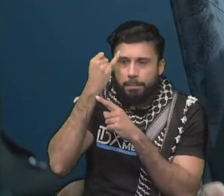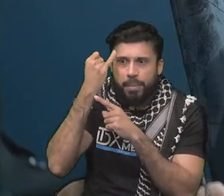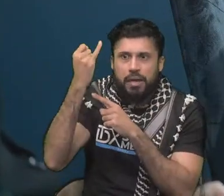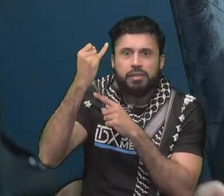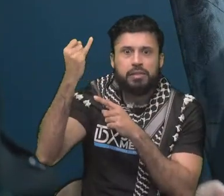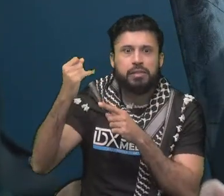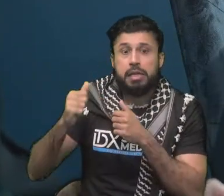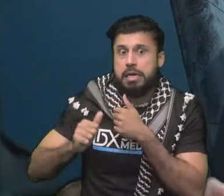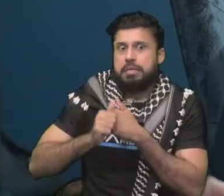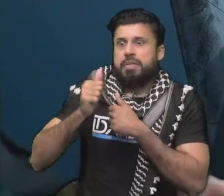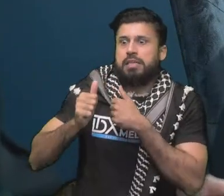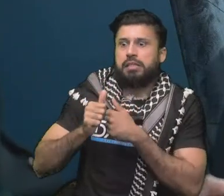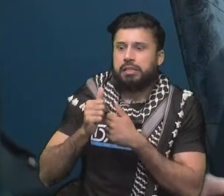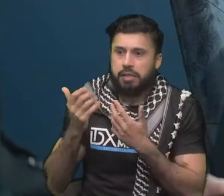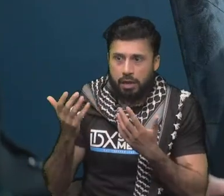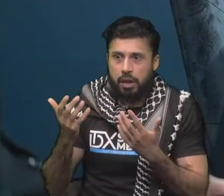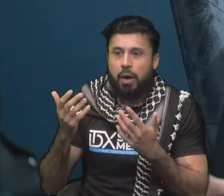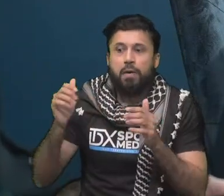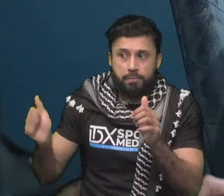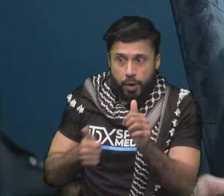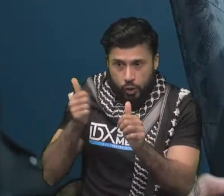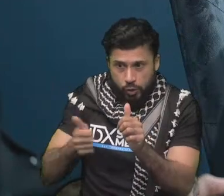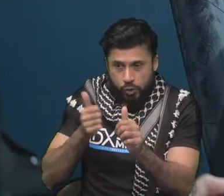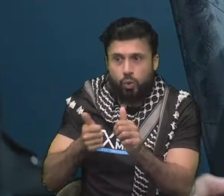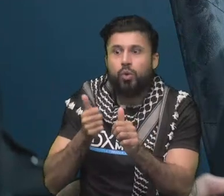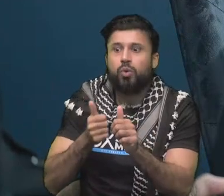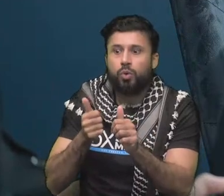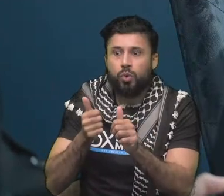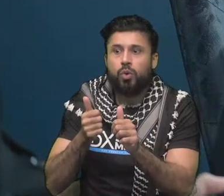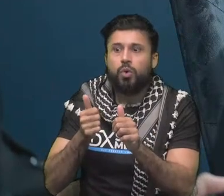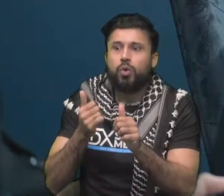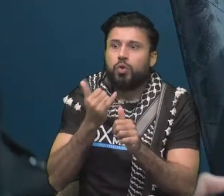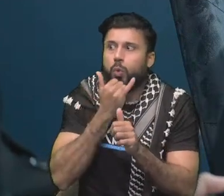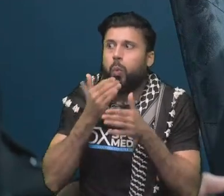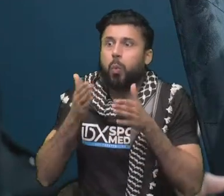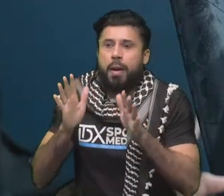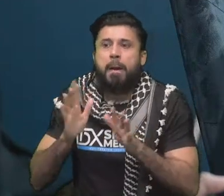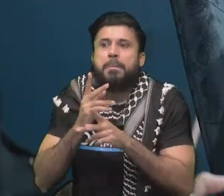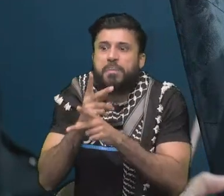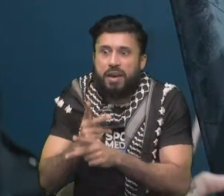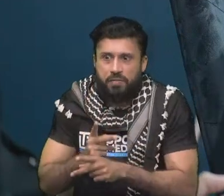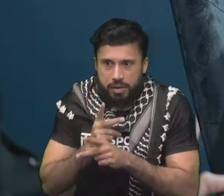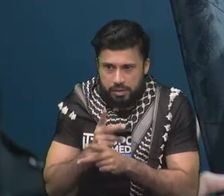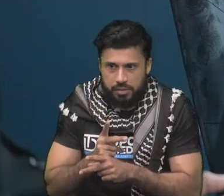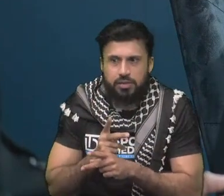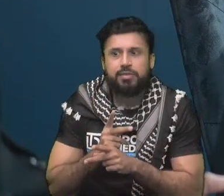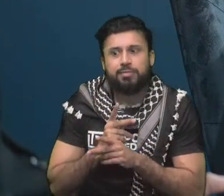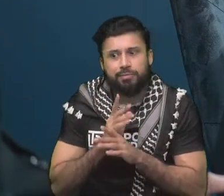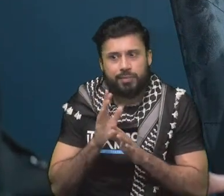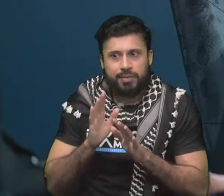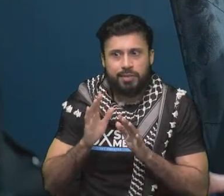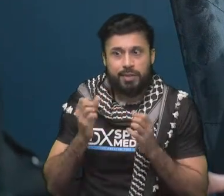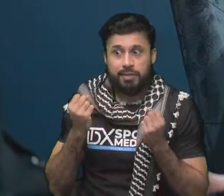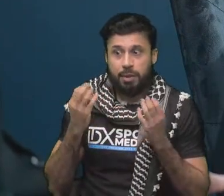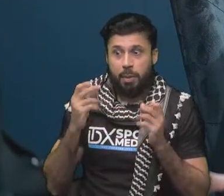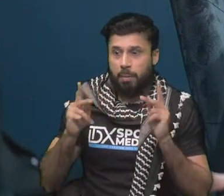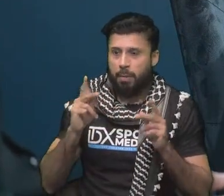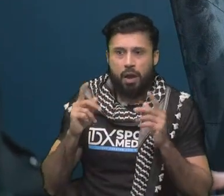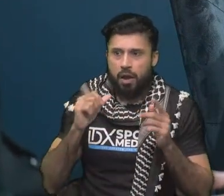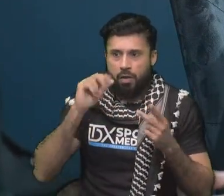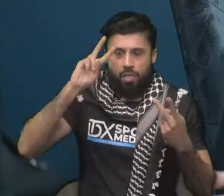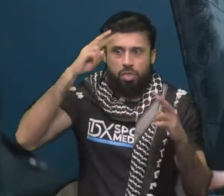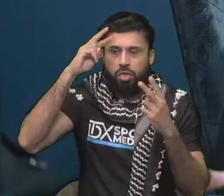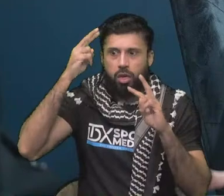Shaykh, I wanted to mention here in regards to, he says also, not just al-istishfa' bil-saliheen and going to your teachers and this and that,